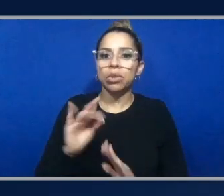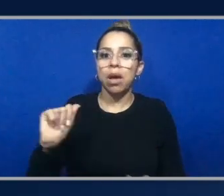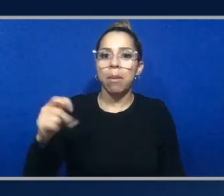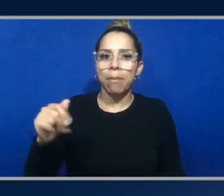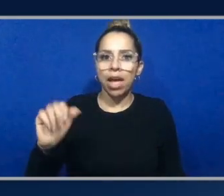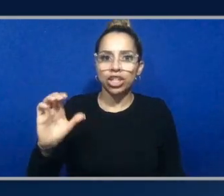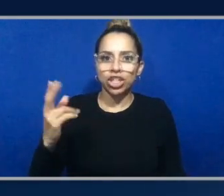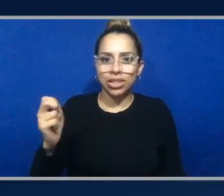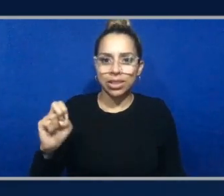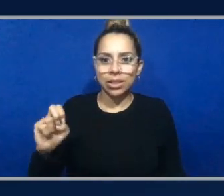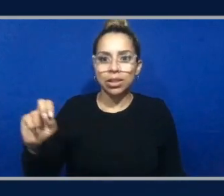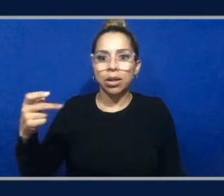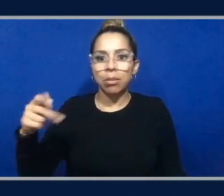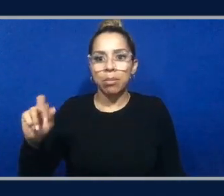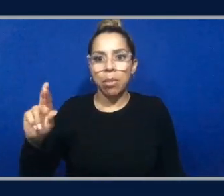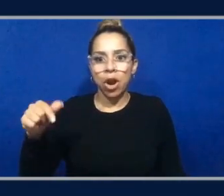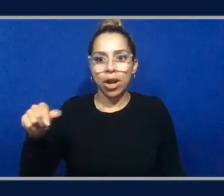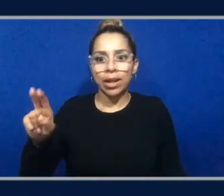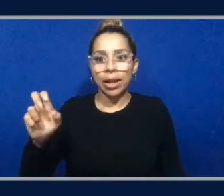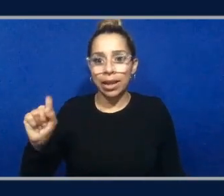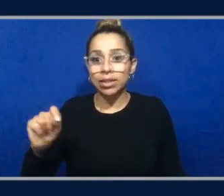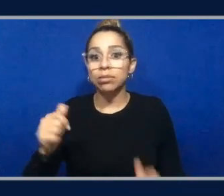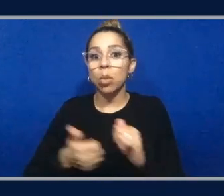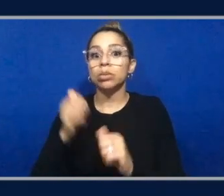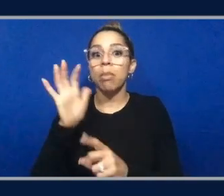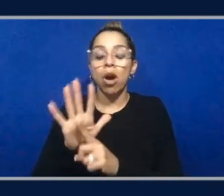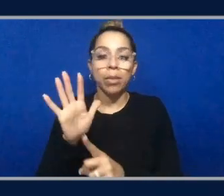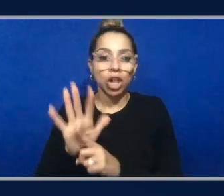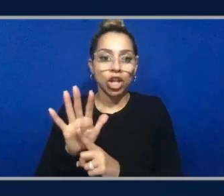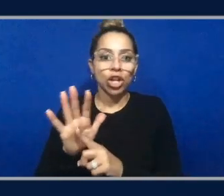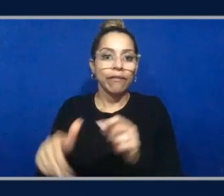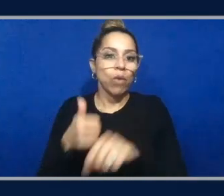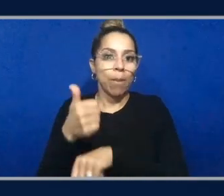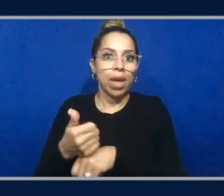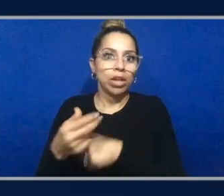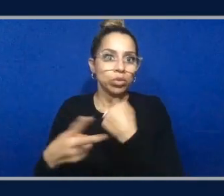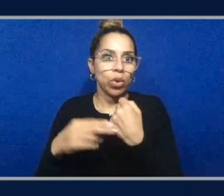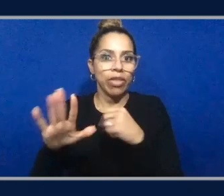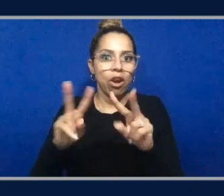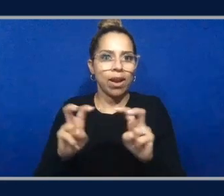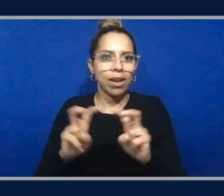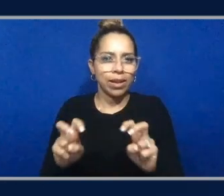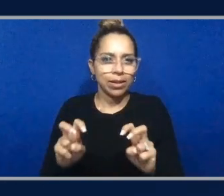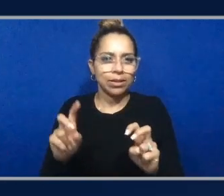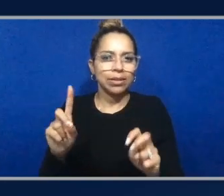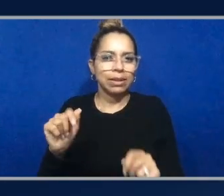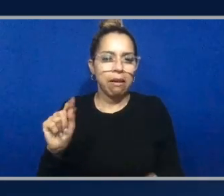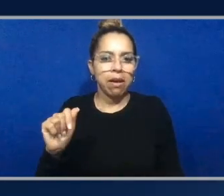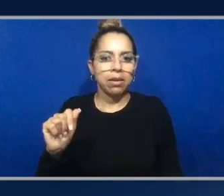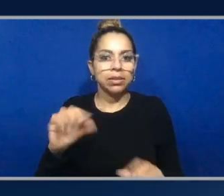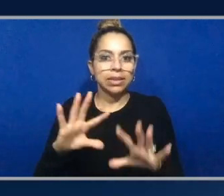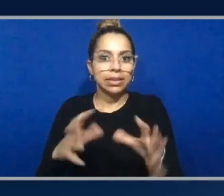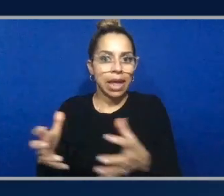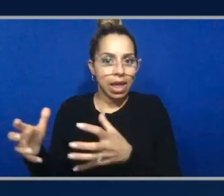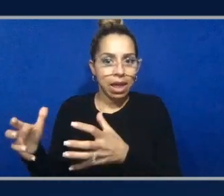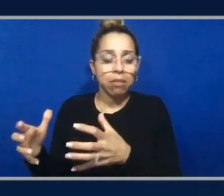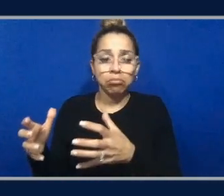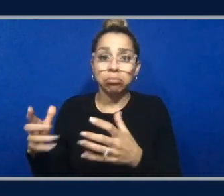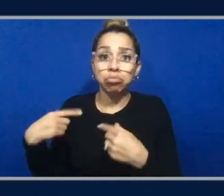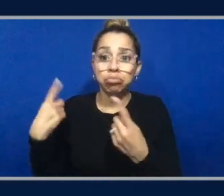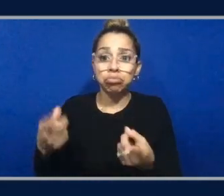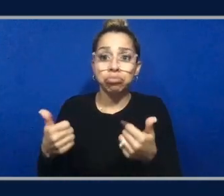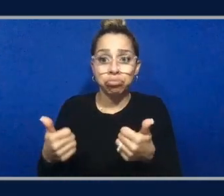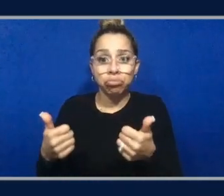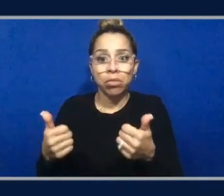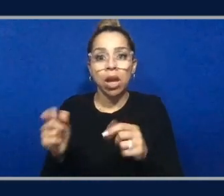format to store their analytics data sets. While it has worked very well, but as our use cases have evolved, customers have